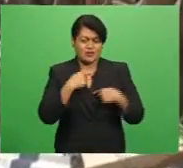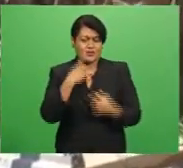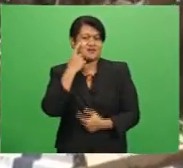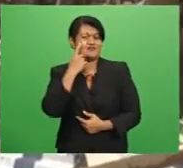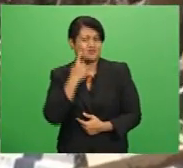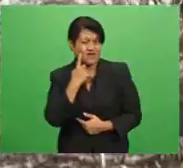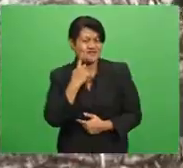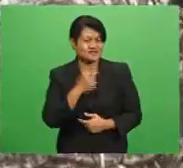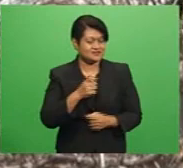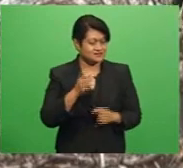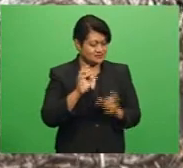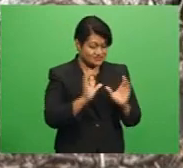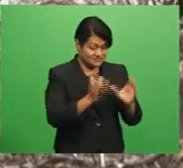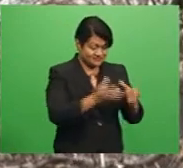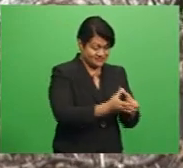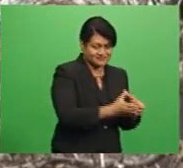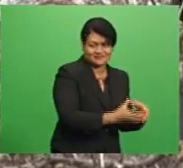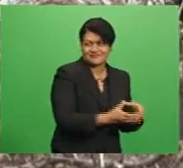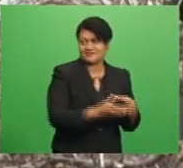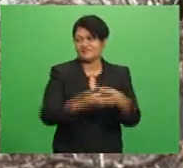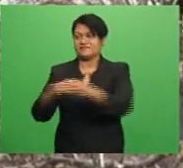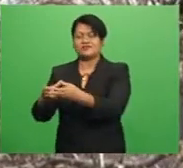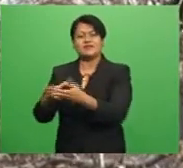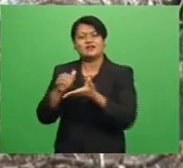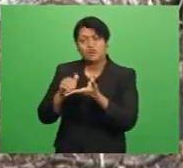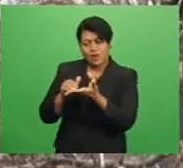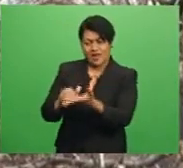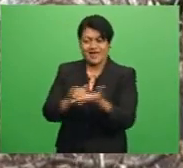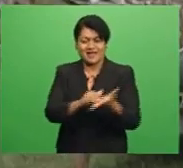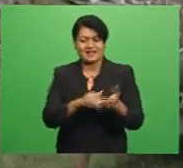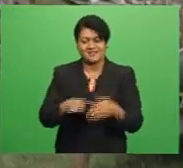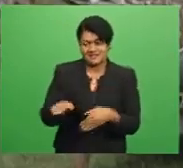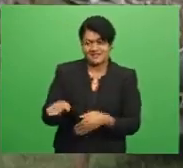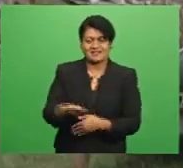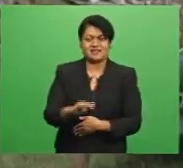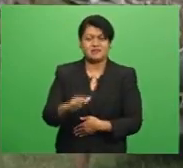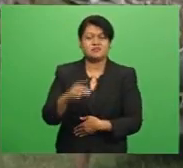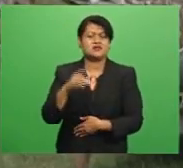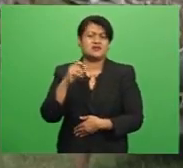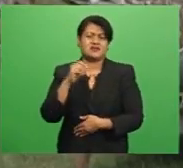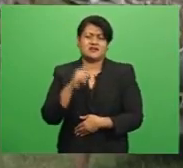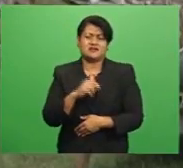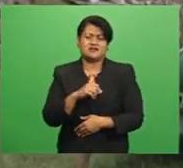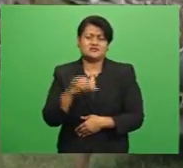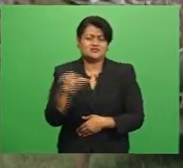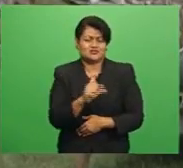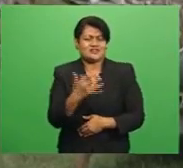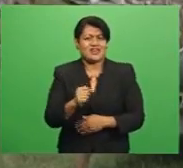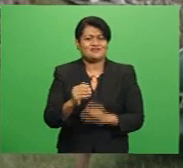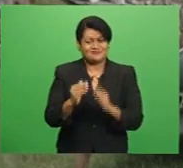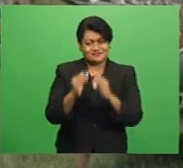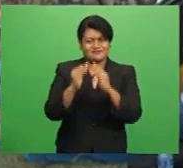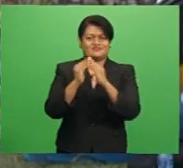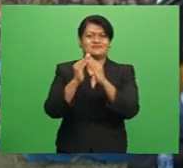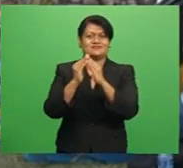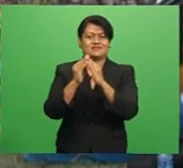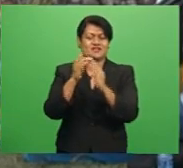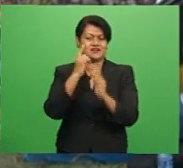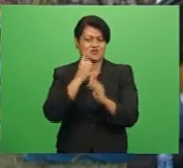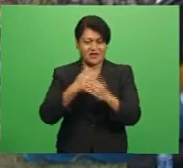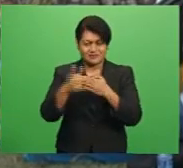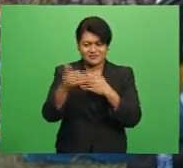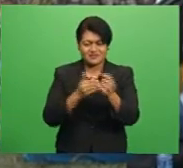there to do fast fix so that at least they have a roof above their head and to protect them